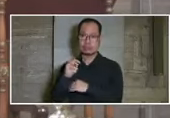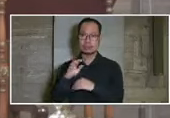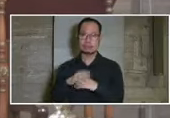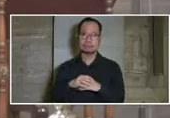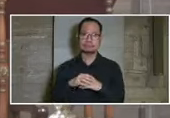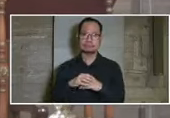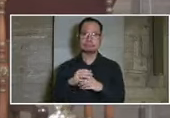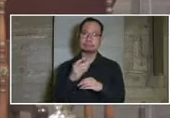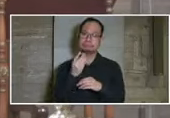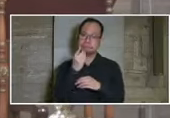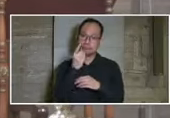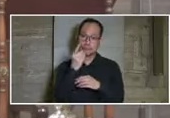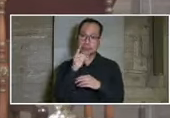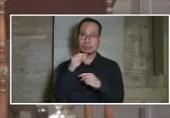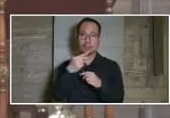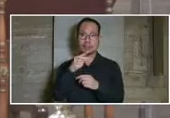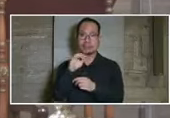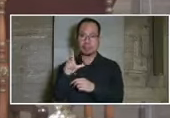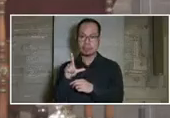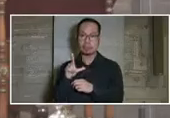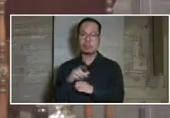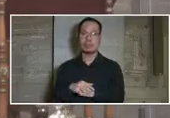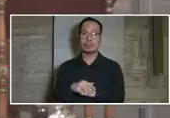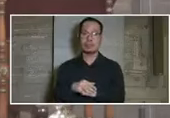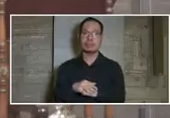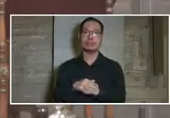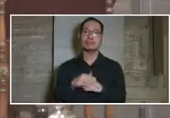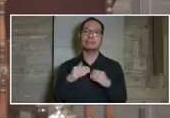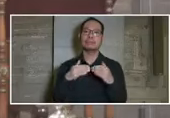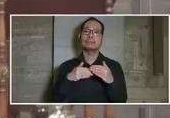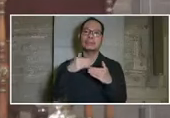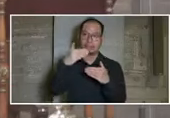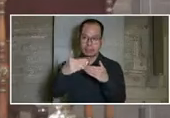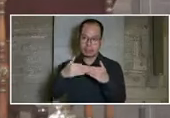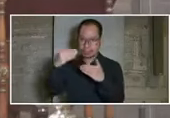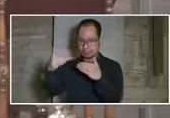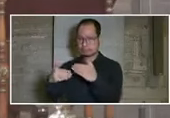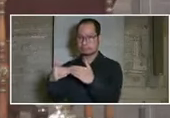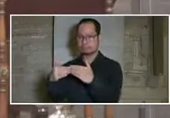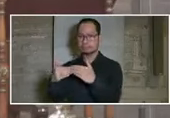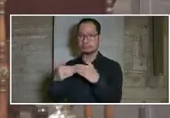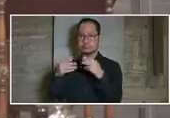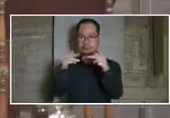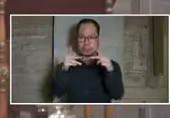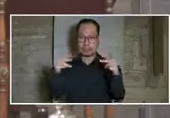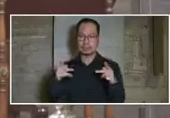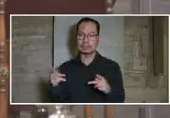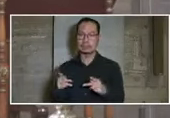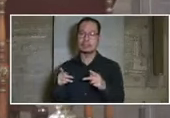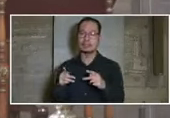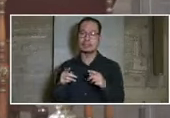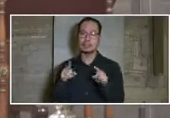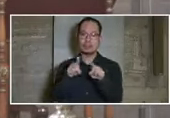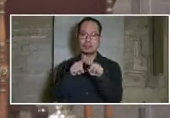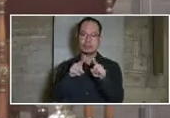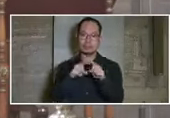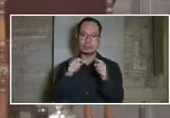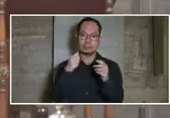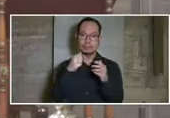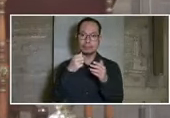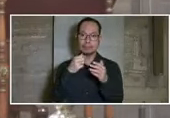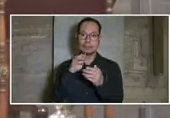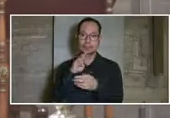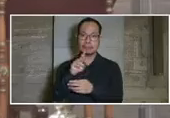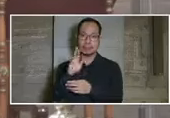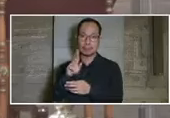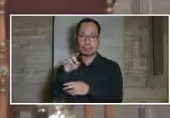hall, inside our aulas, so on and so forth. And it is a mark and